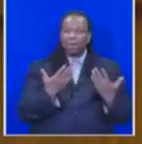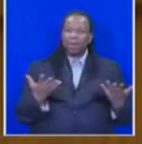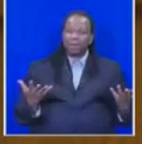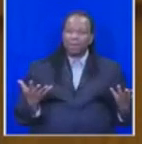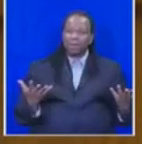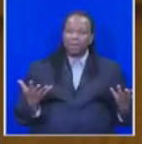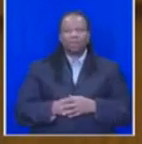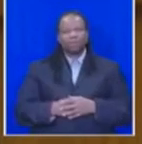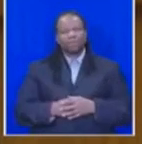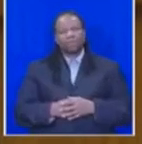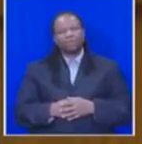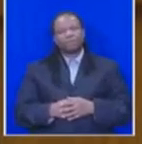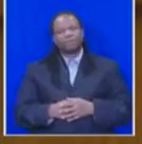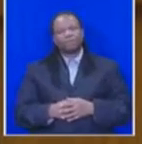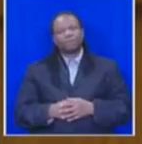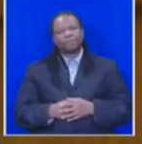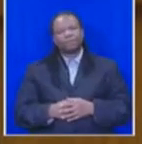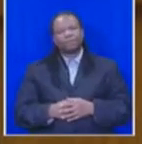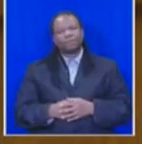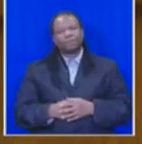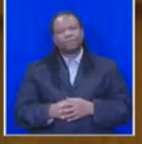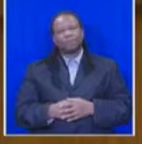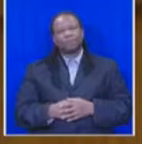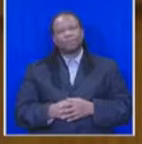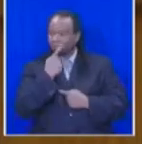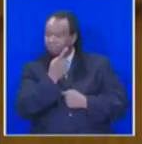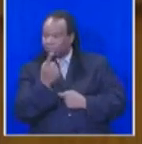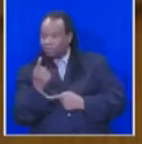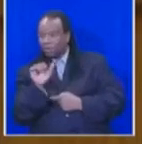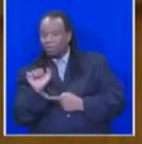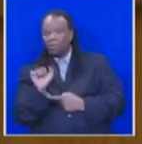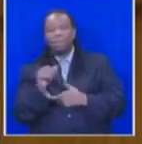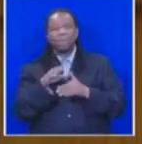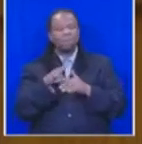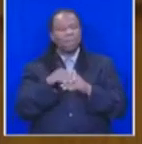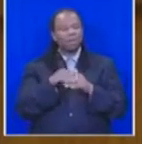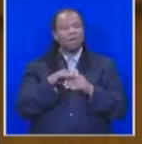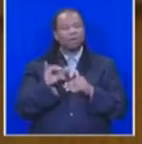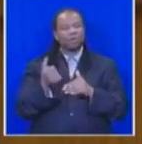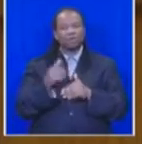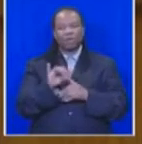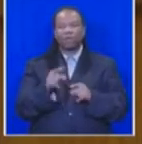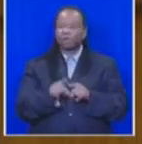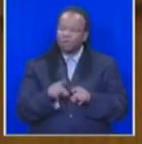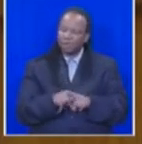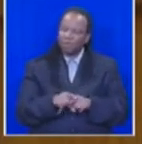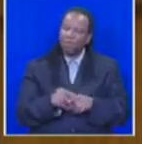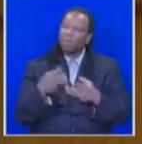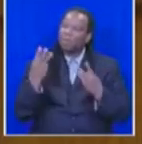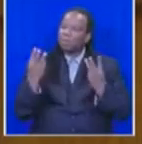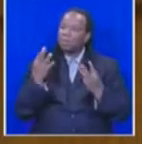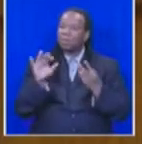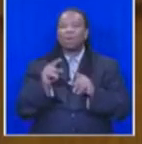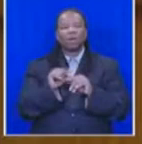legacy. I would like to remind members of this House and all South Africans of my recent recommendation to take lessons from the